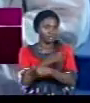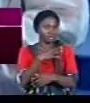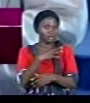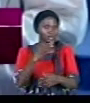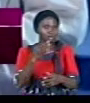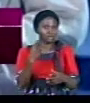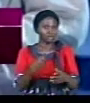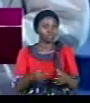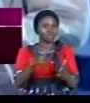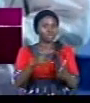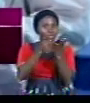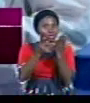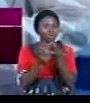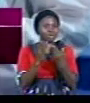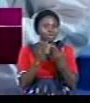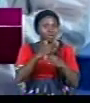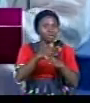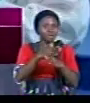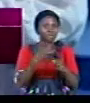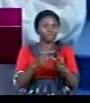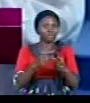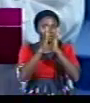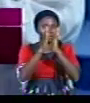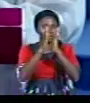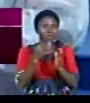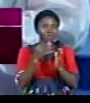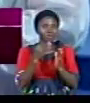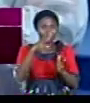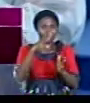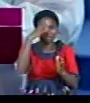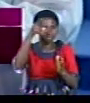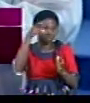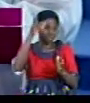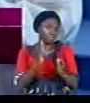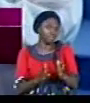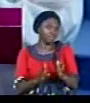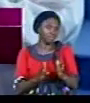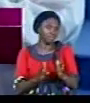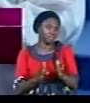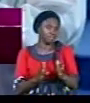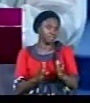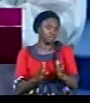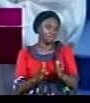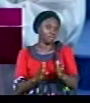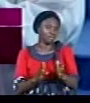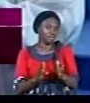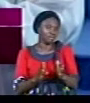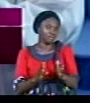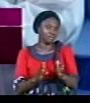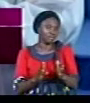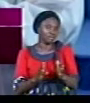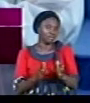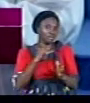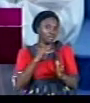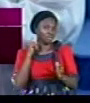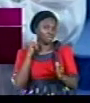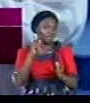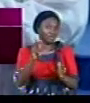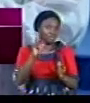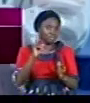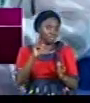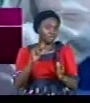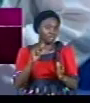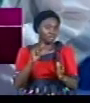of the man of God, Pastor Dr. W.F. Kumuyi, all the symptoms of hepatitis,